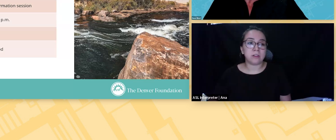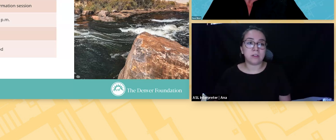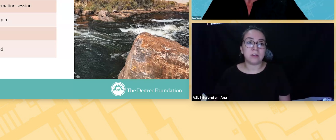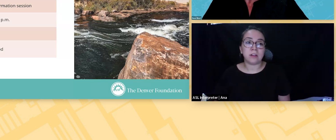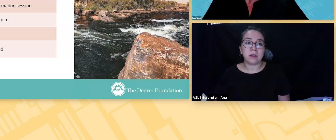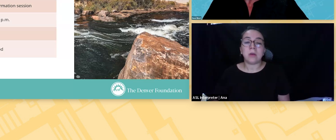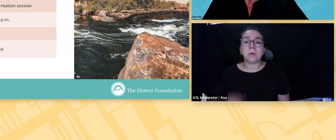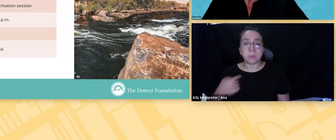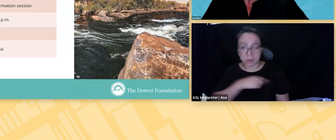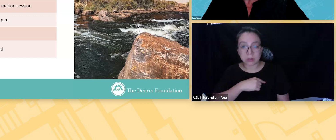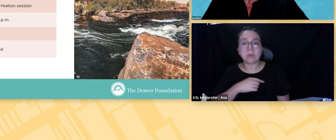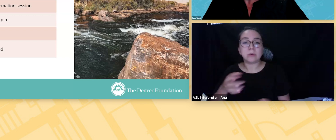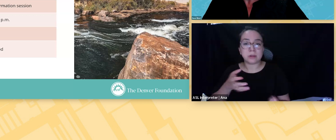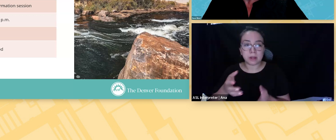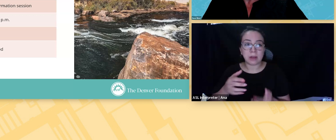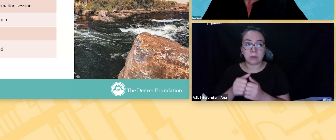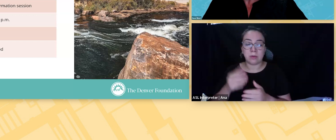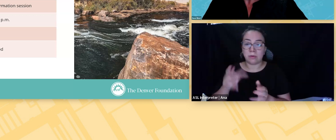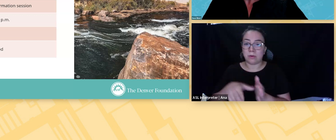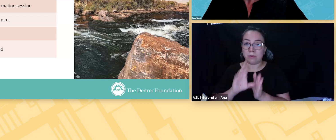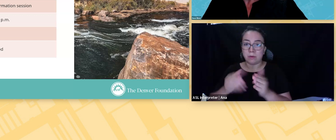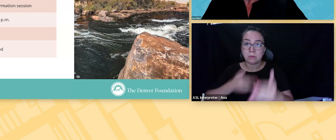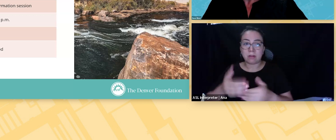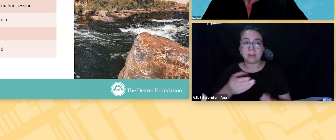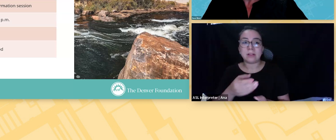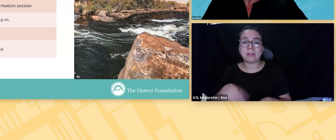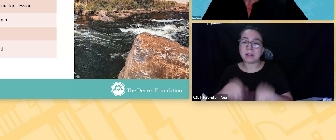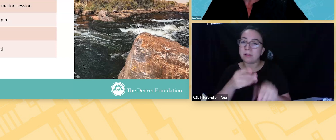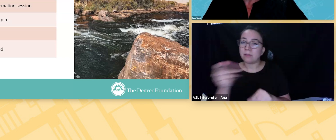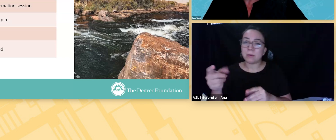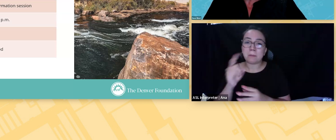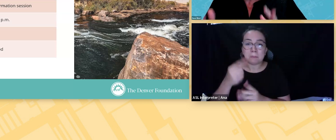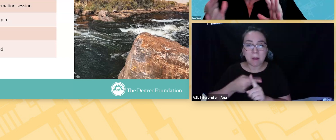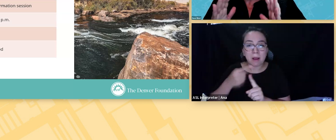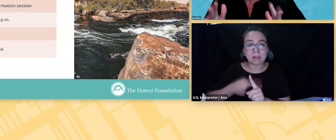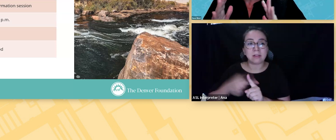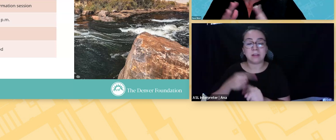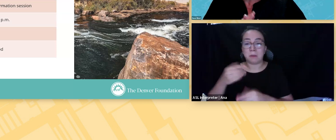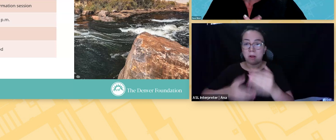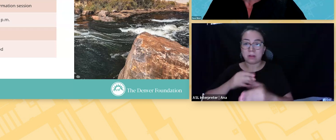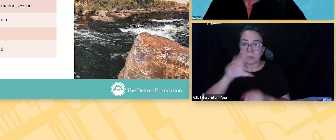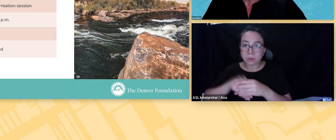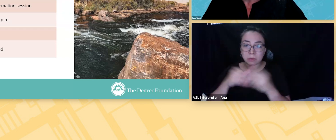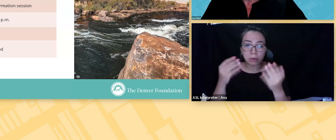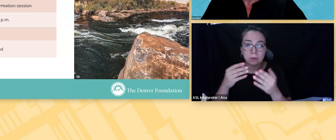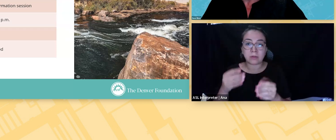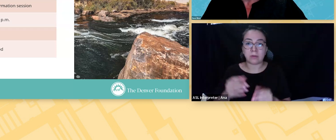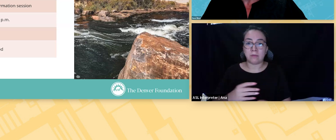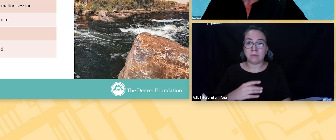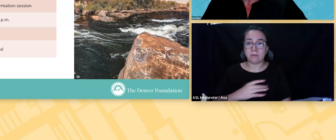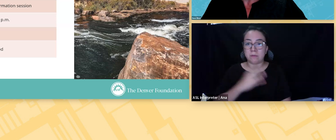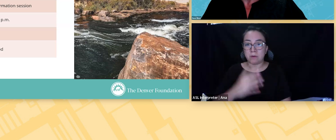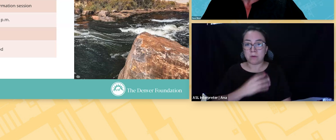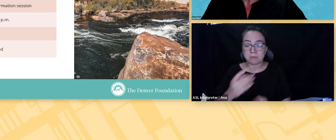We do engage in a review process that takes a couple of months. That process includes the kind of formal due